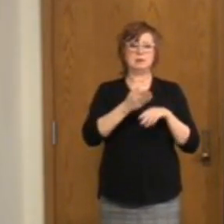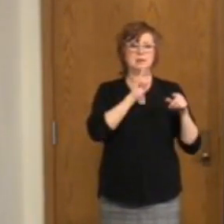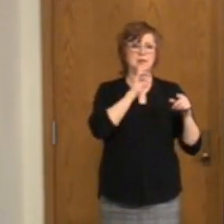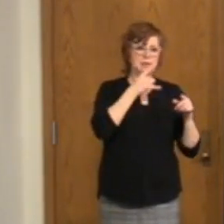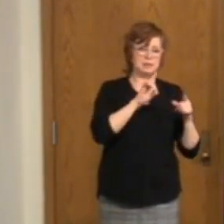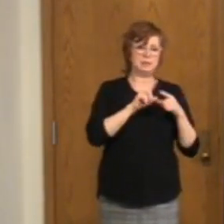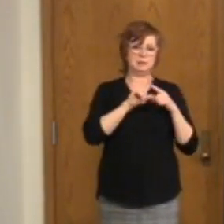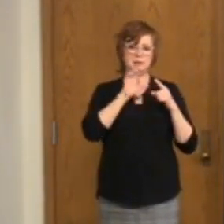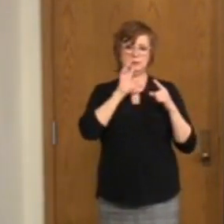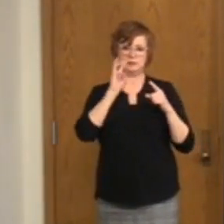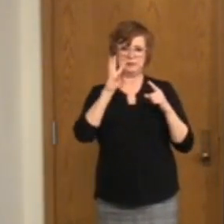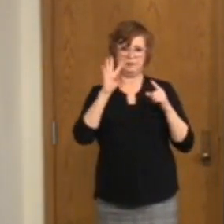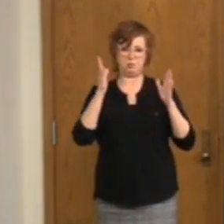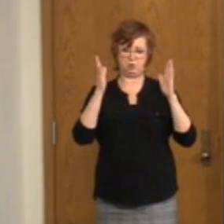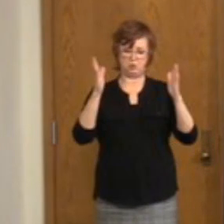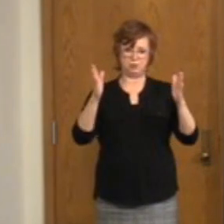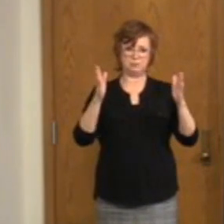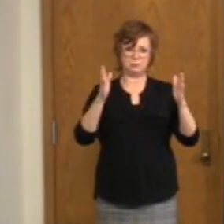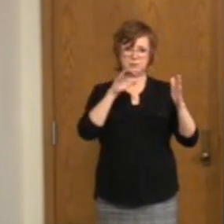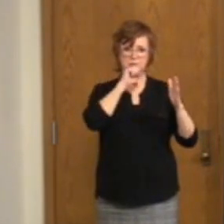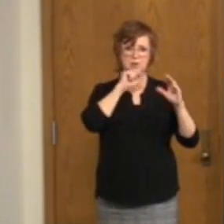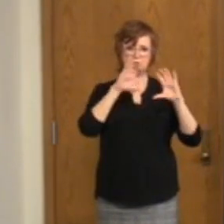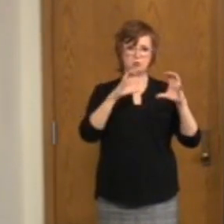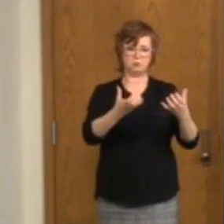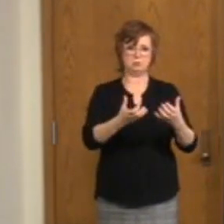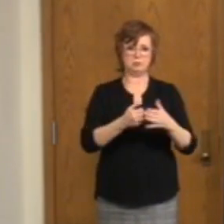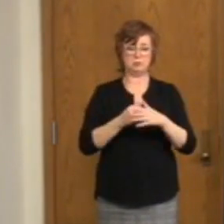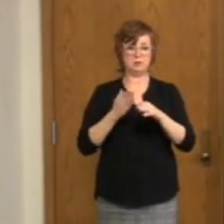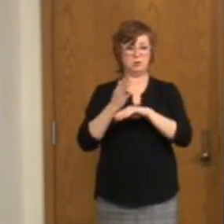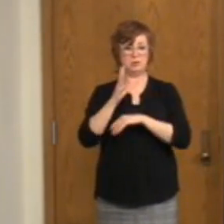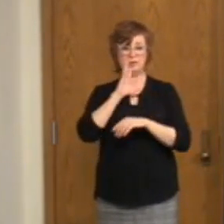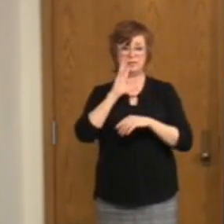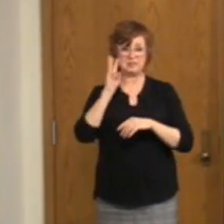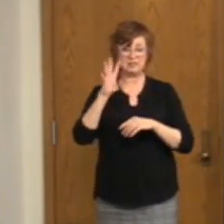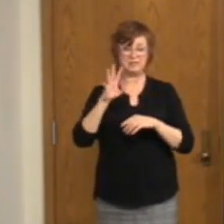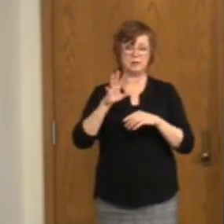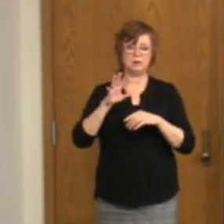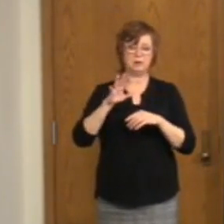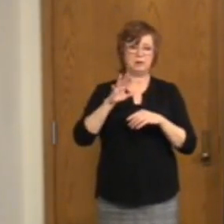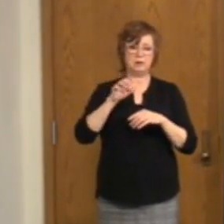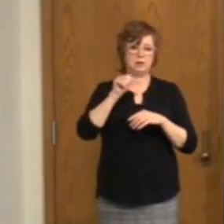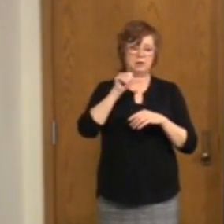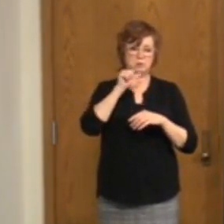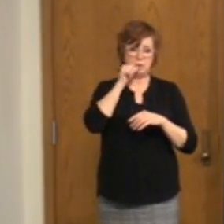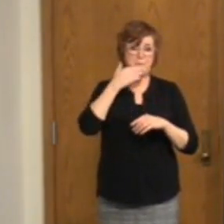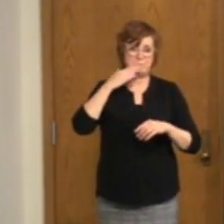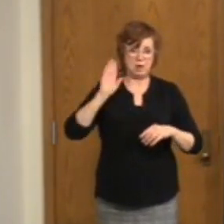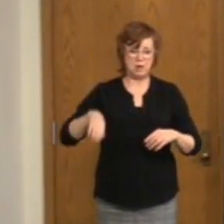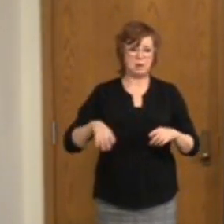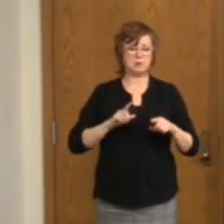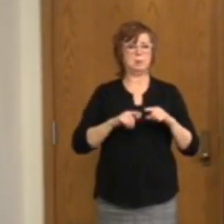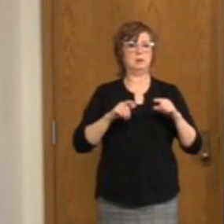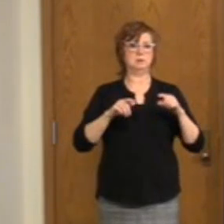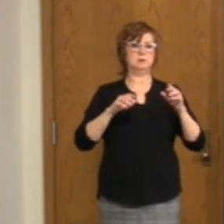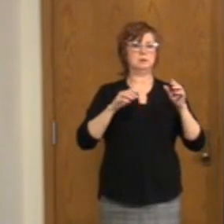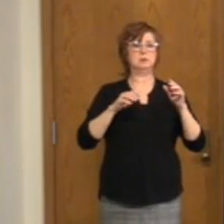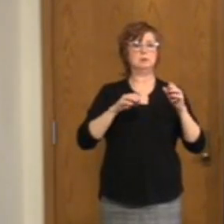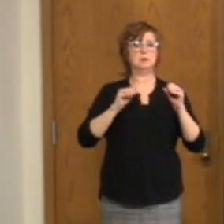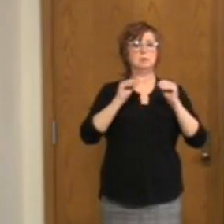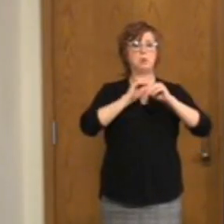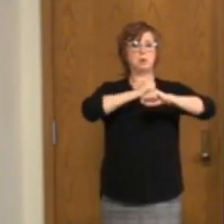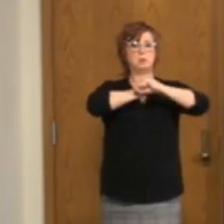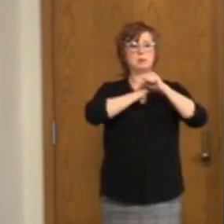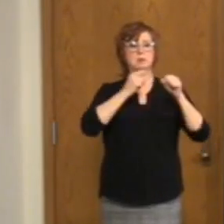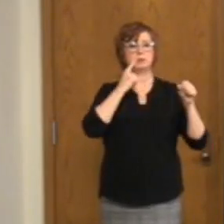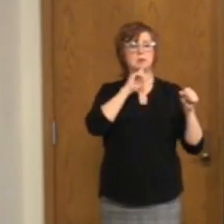to 64. Not that it's not good for 65 and older, but that's where the stronger evidence is. So because we already have